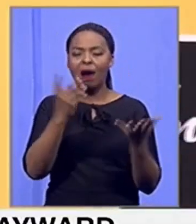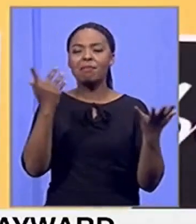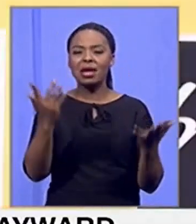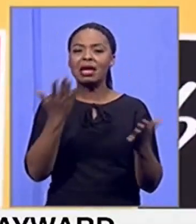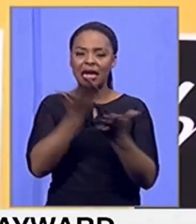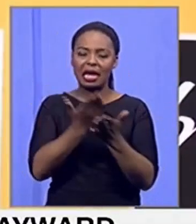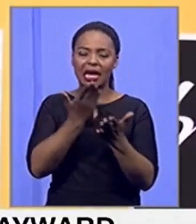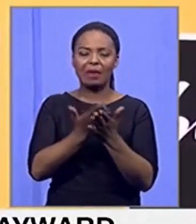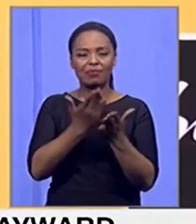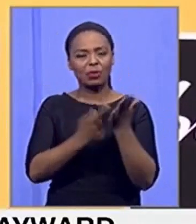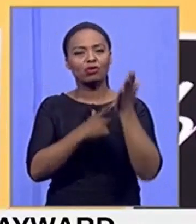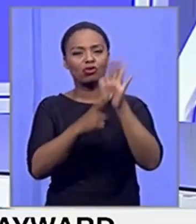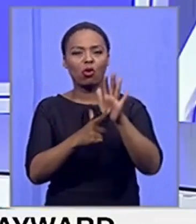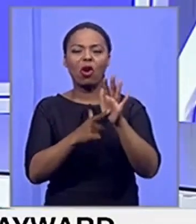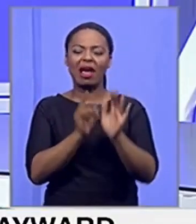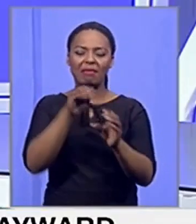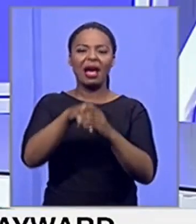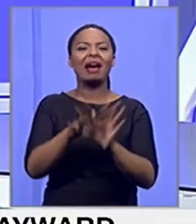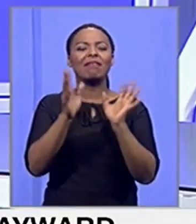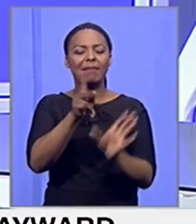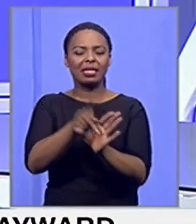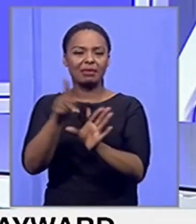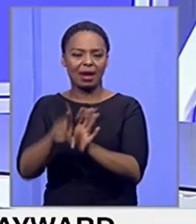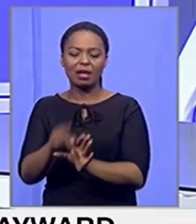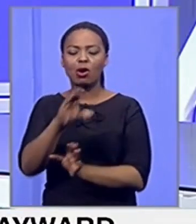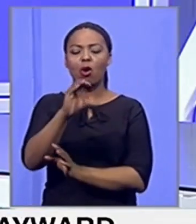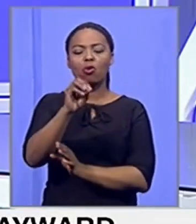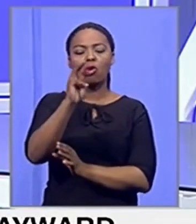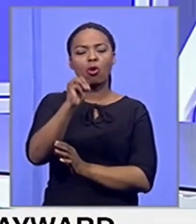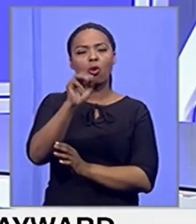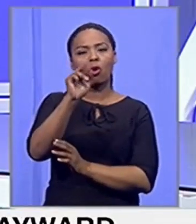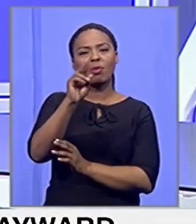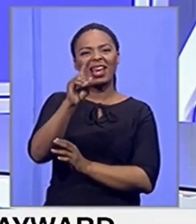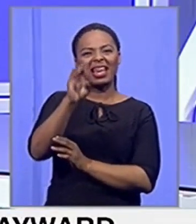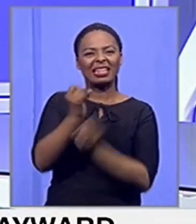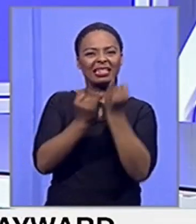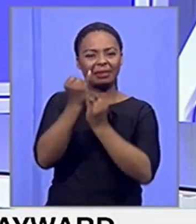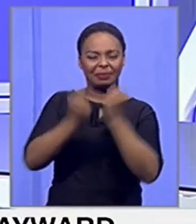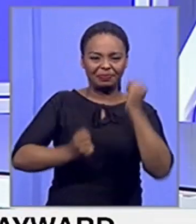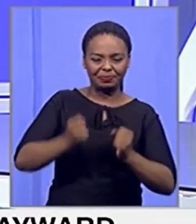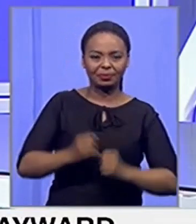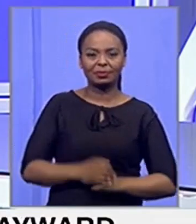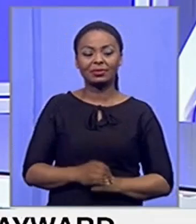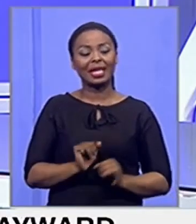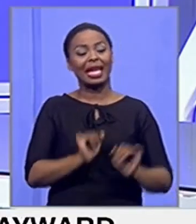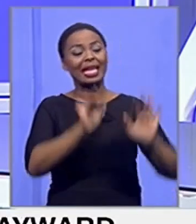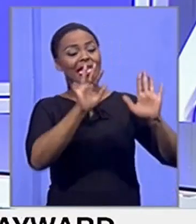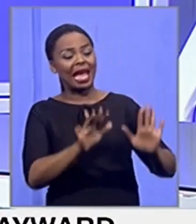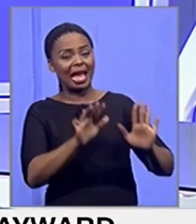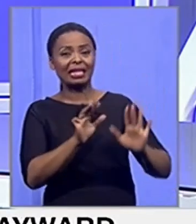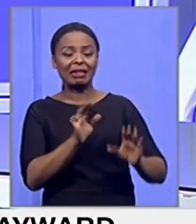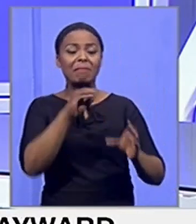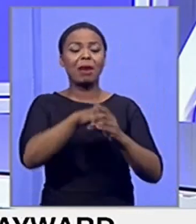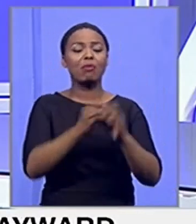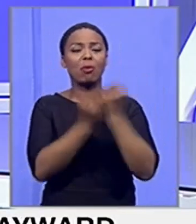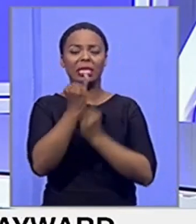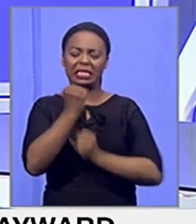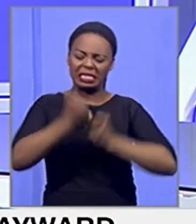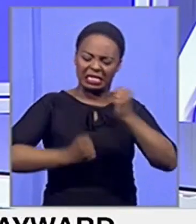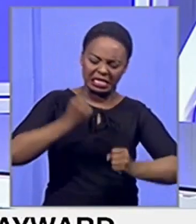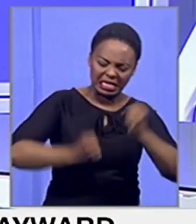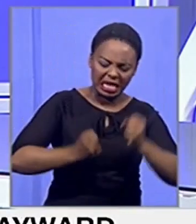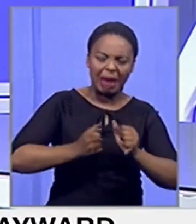comrade. Jwale tse di mathileng tse ding tse 9 o no di matha back to back kapa ho teng dilemo tse bang o no ntse o phomola ho tsona ha o ntse o